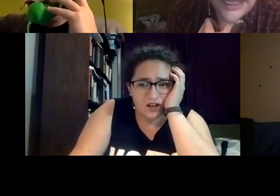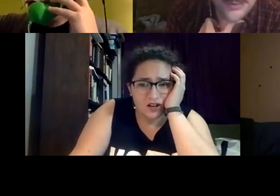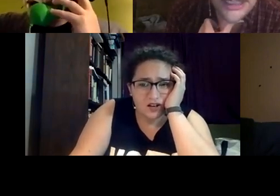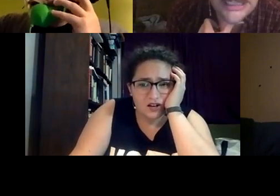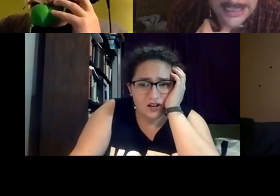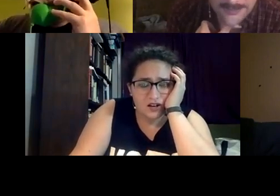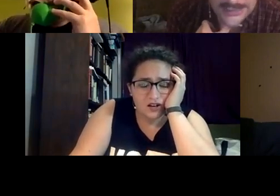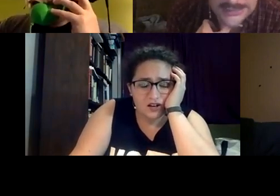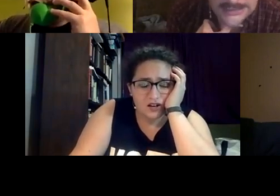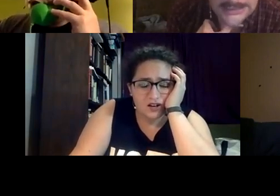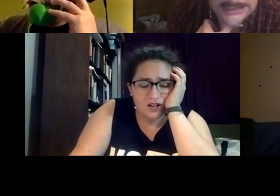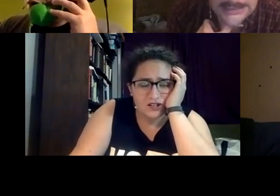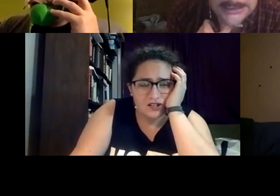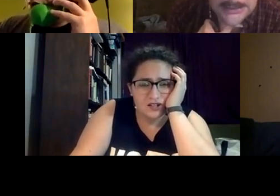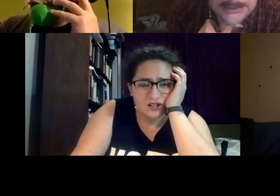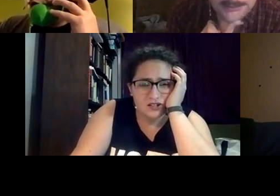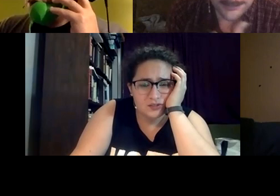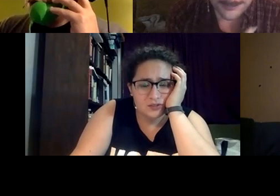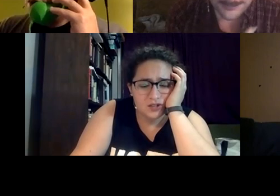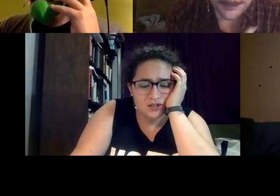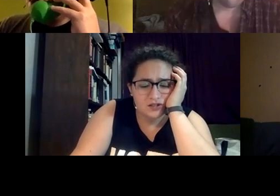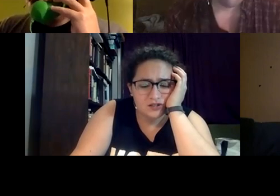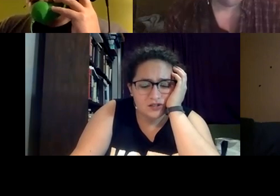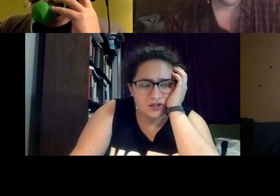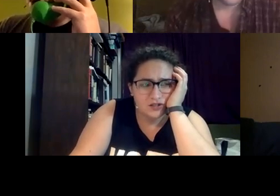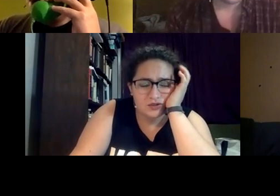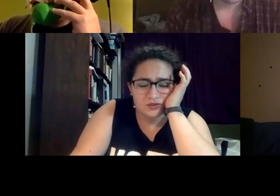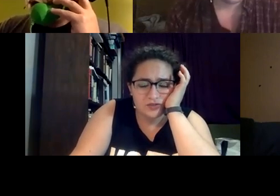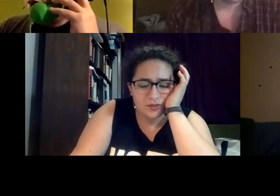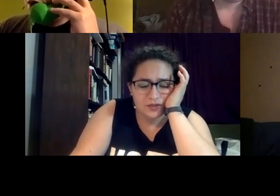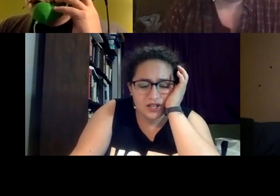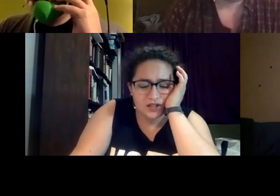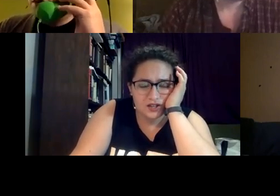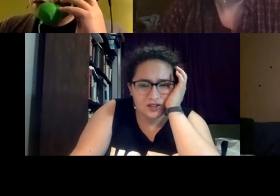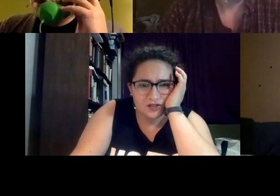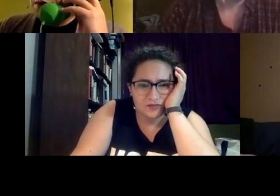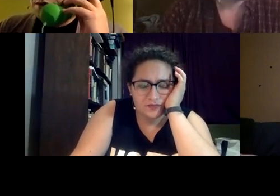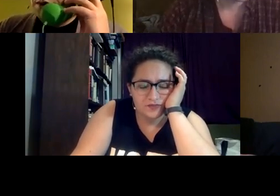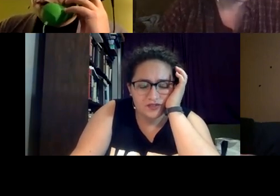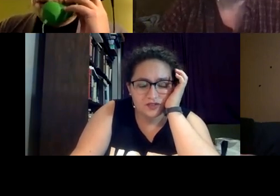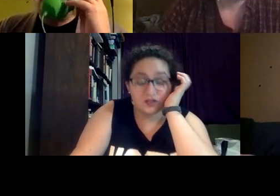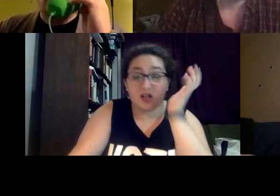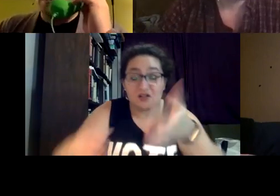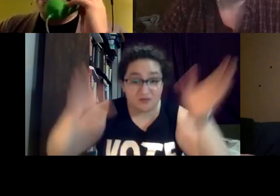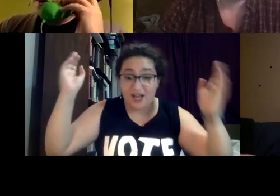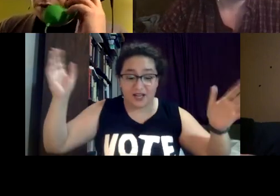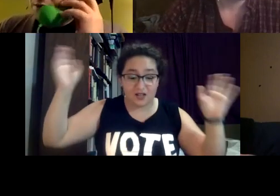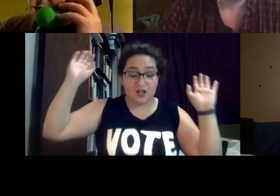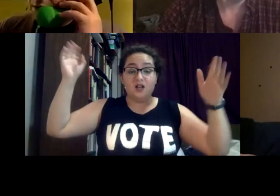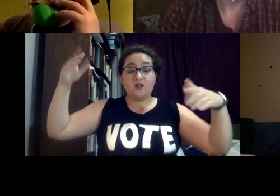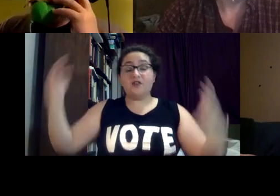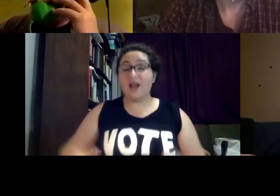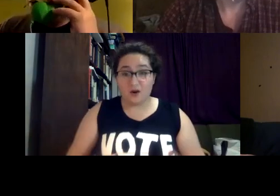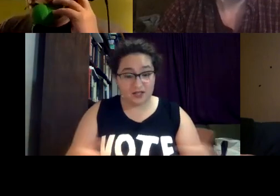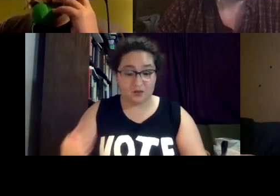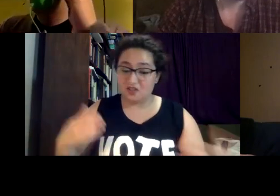Why do we need saving? I sent an email. You can read up later. Ugh, fine.